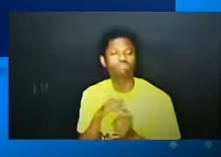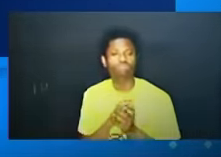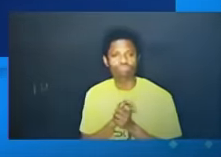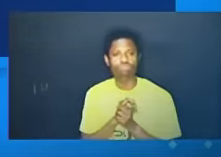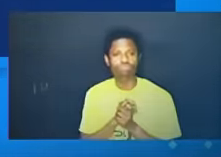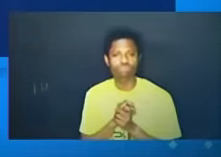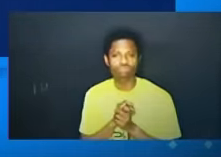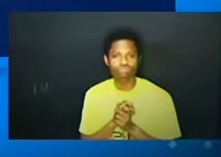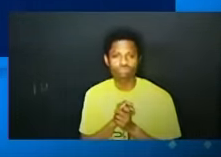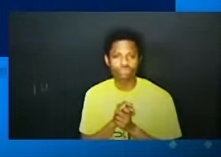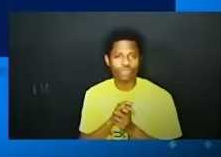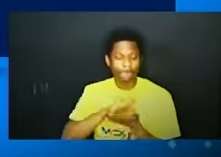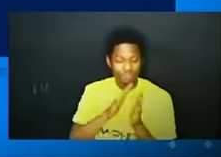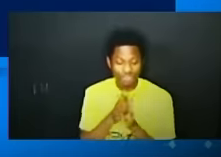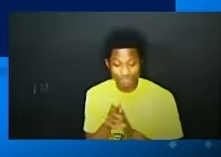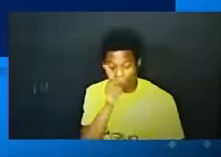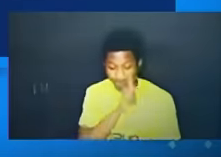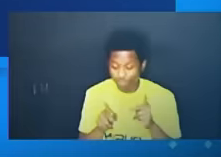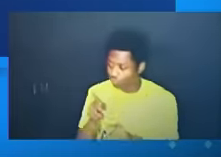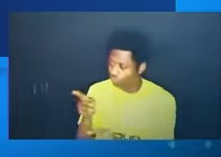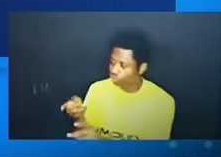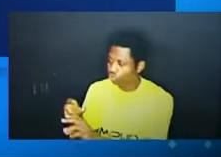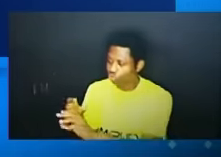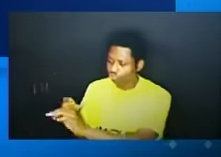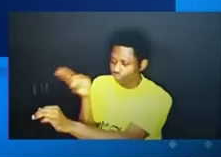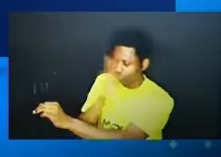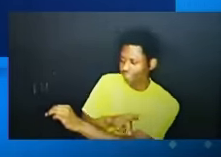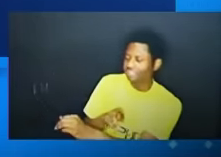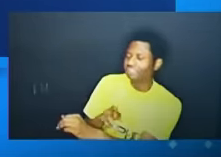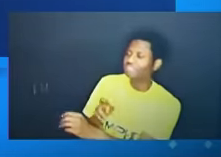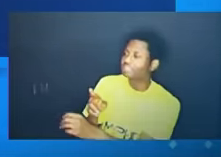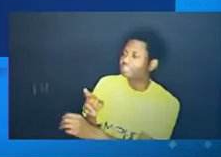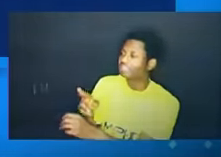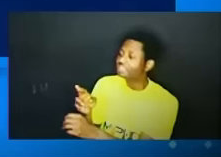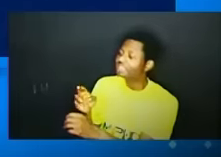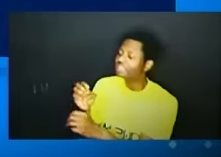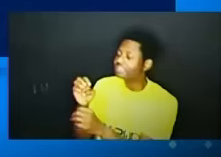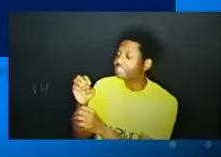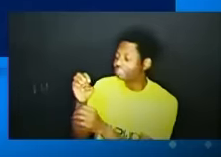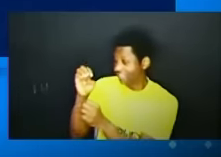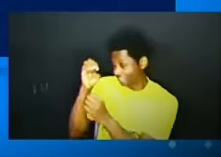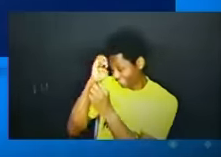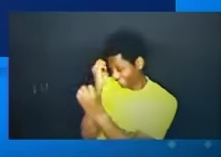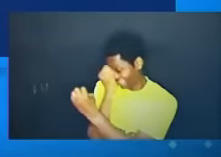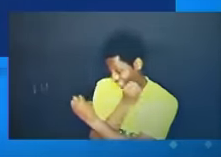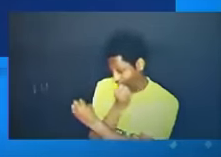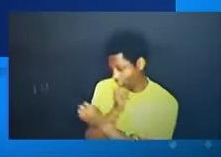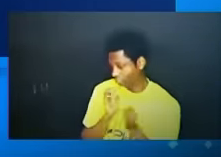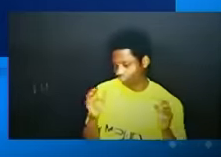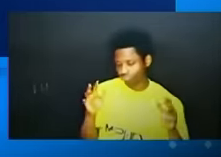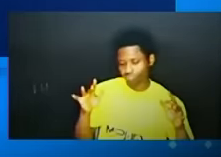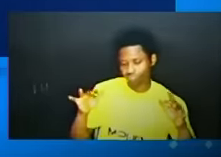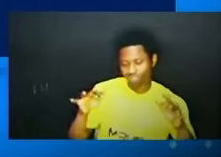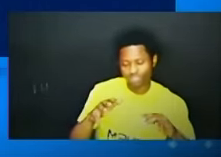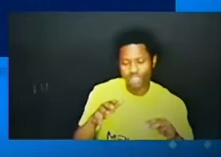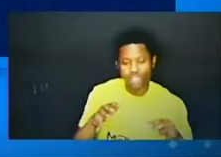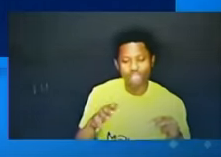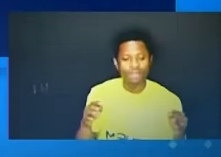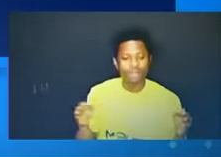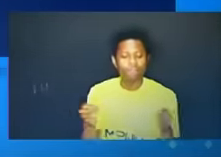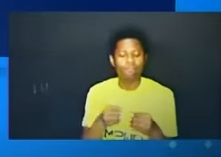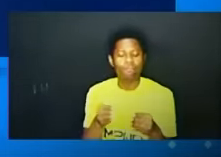were a people who left Egypt to congregate at the feet of Christ, or at the feet of God, and God with